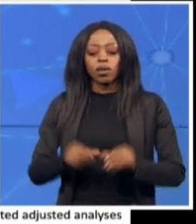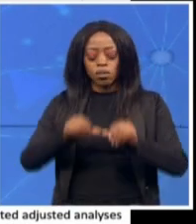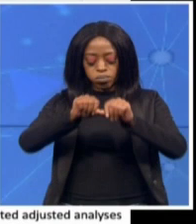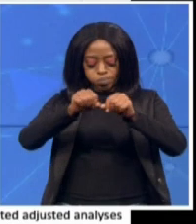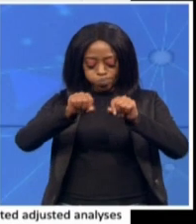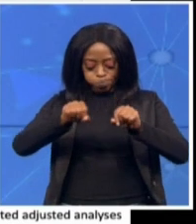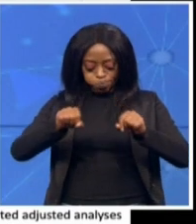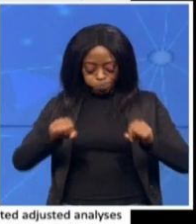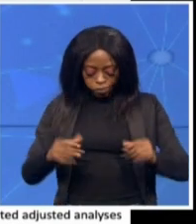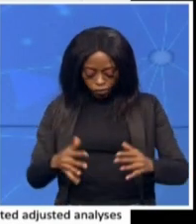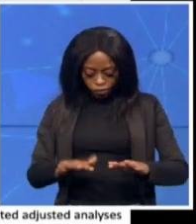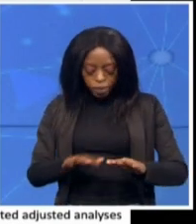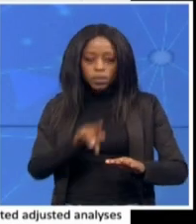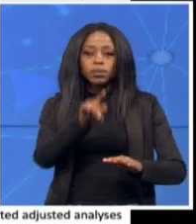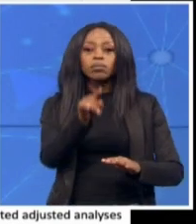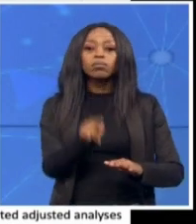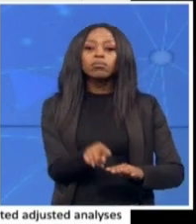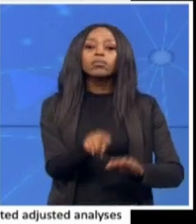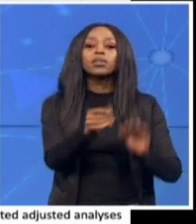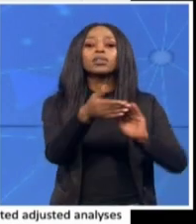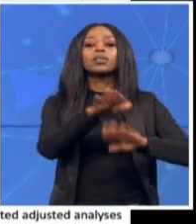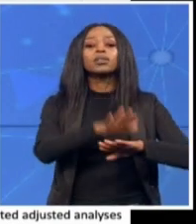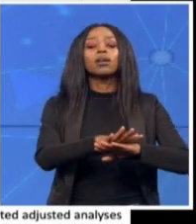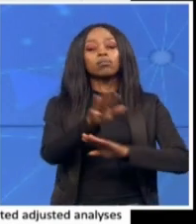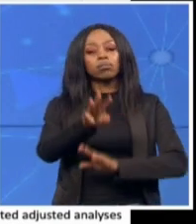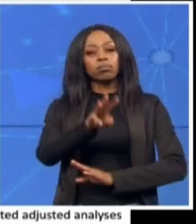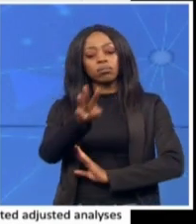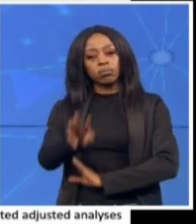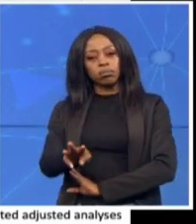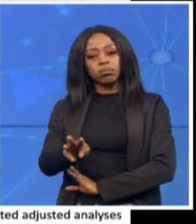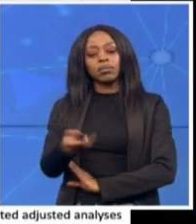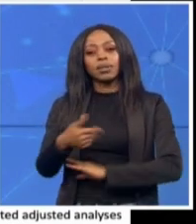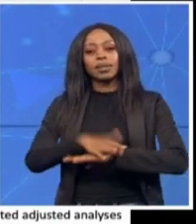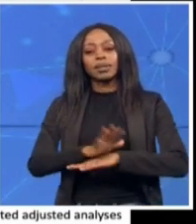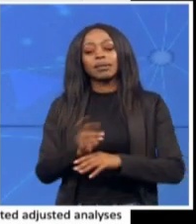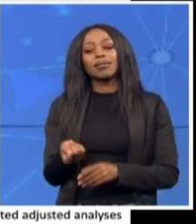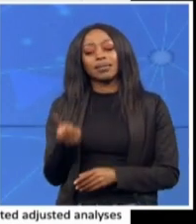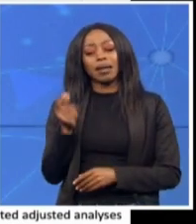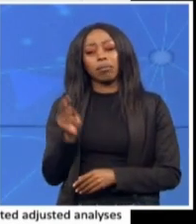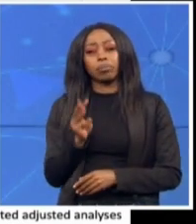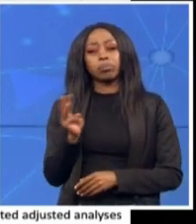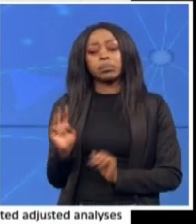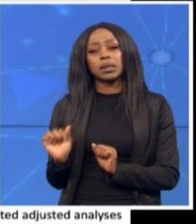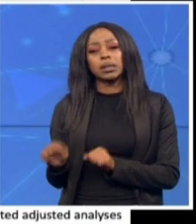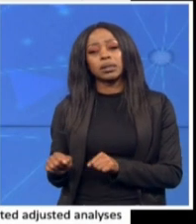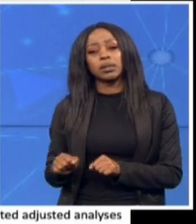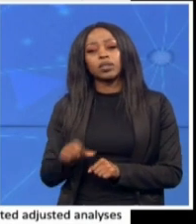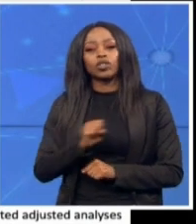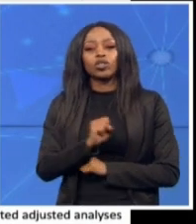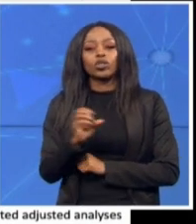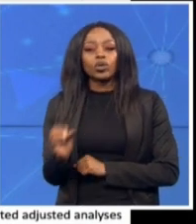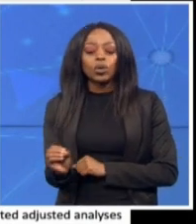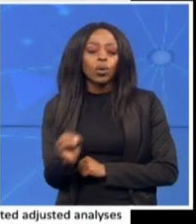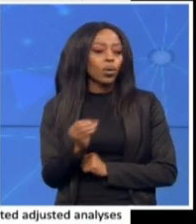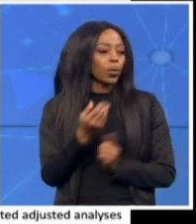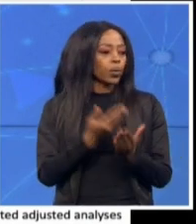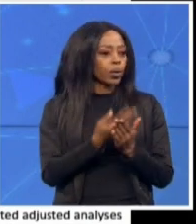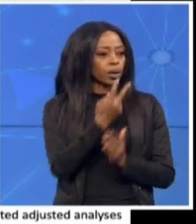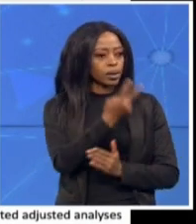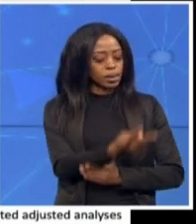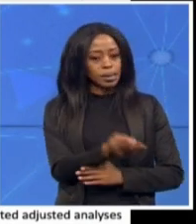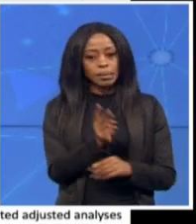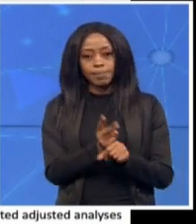to caution that the deaths here are small numbers. So you will see that this is, again, the number, how many people in